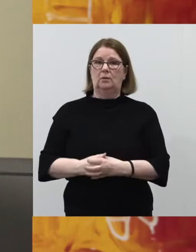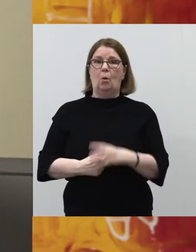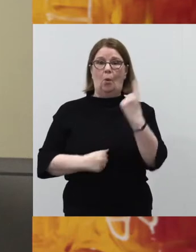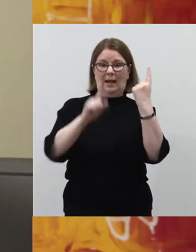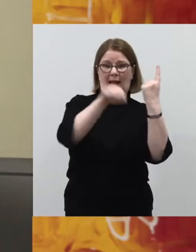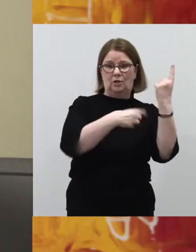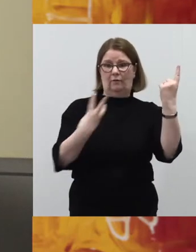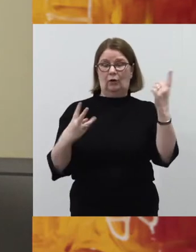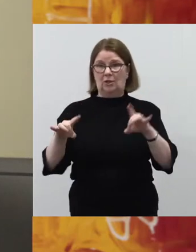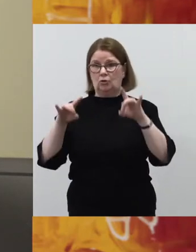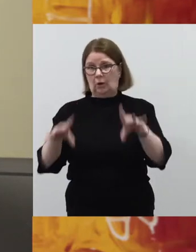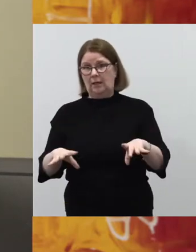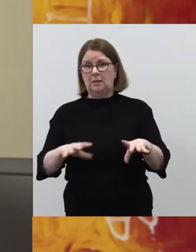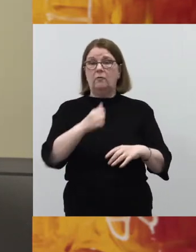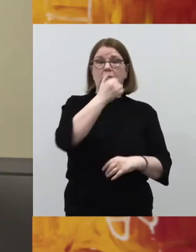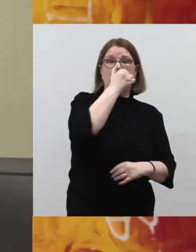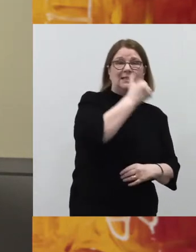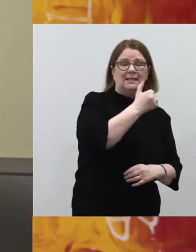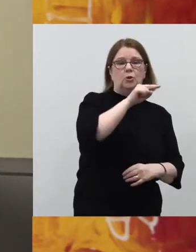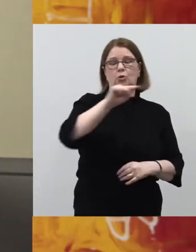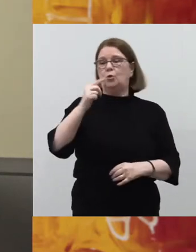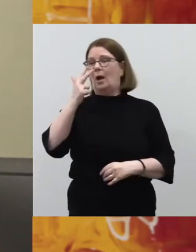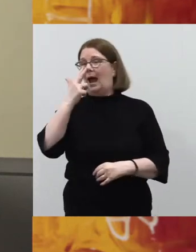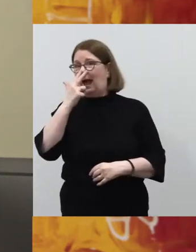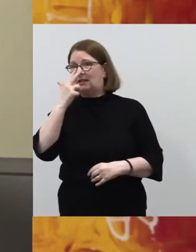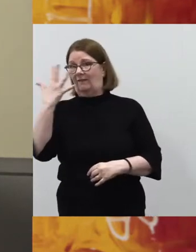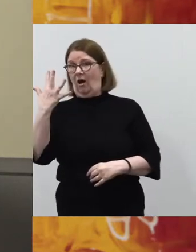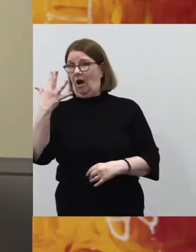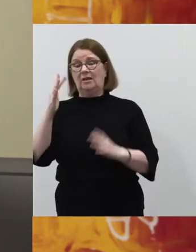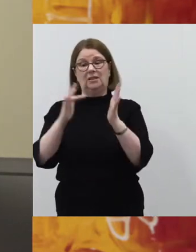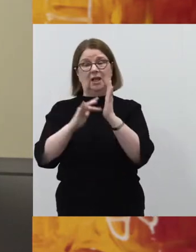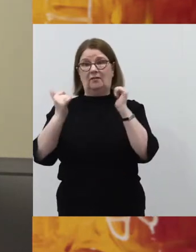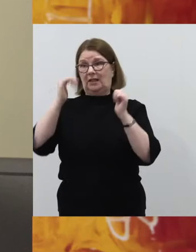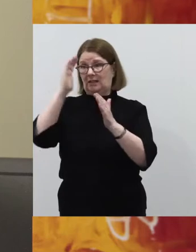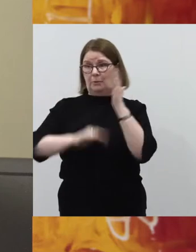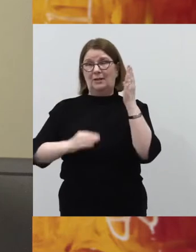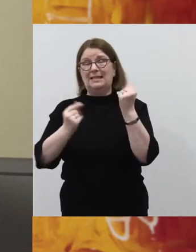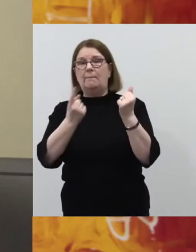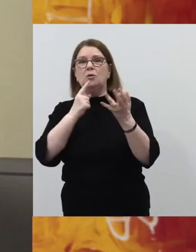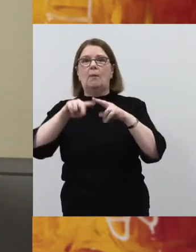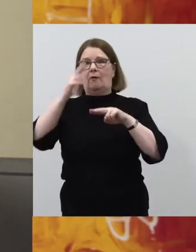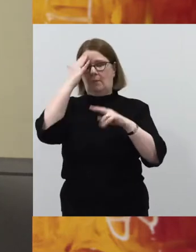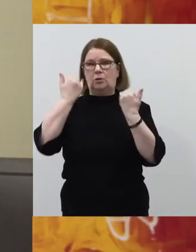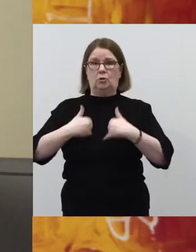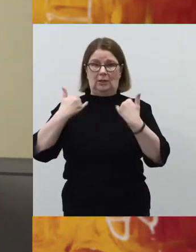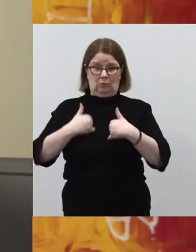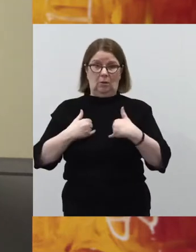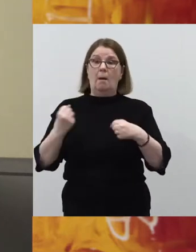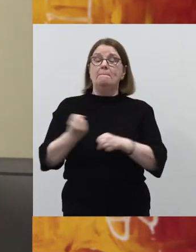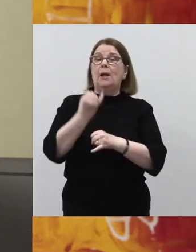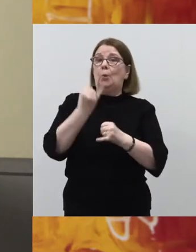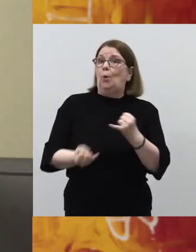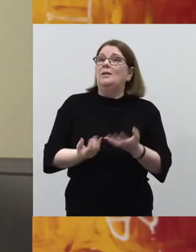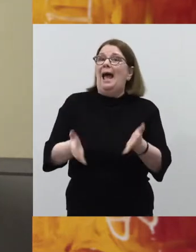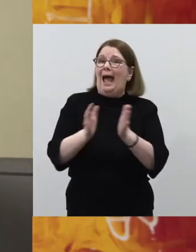The field of art therapy has established the efficacy of art-based techniques as positive interventions for medical health